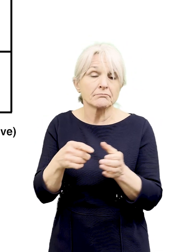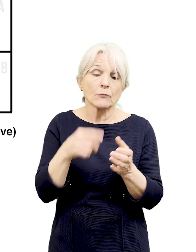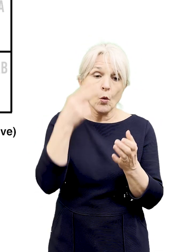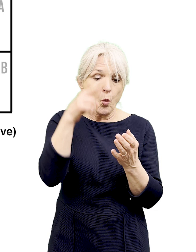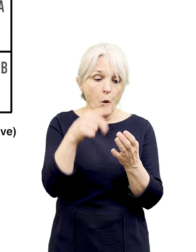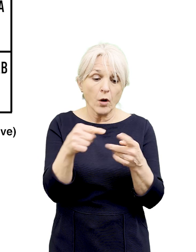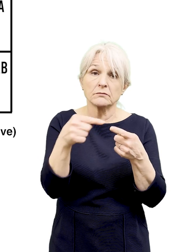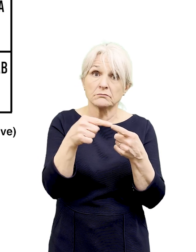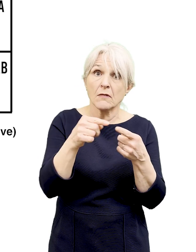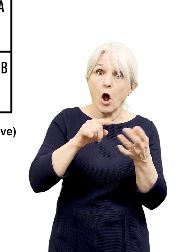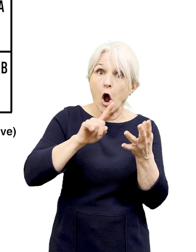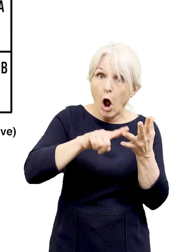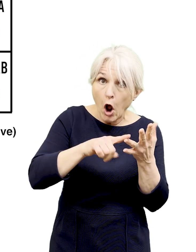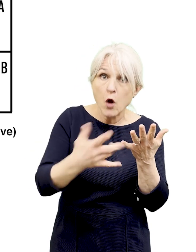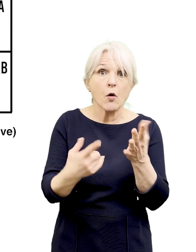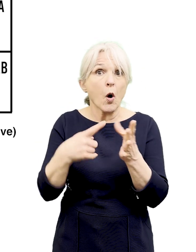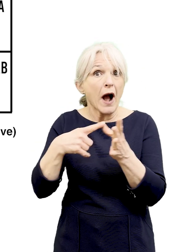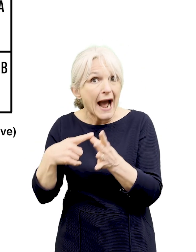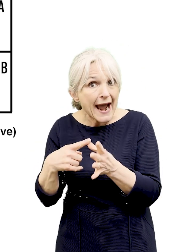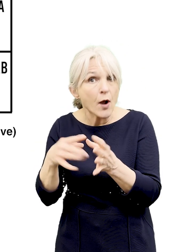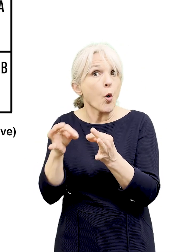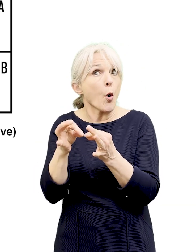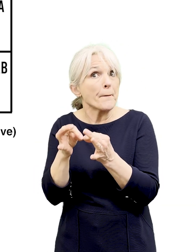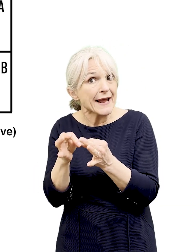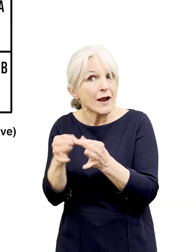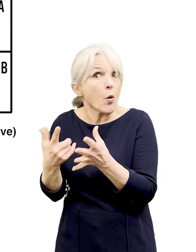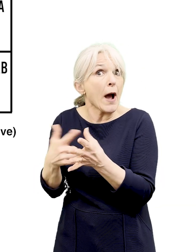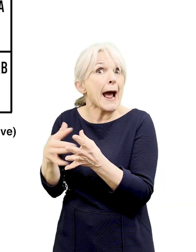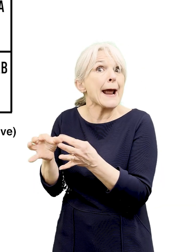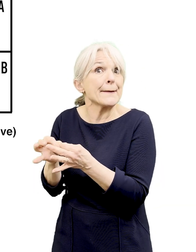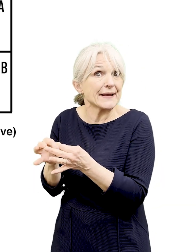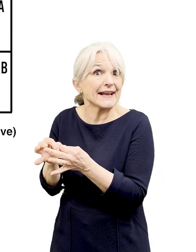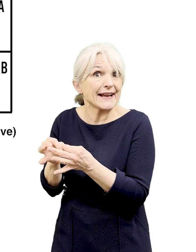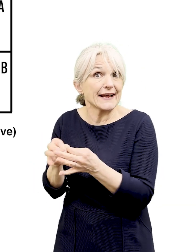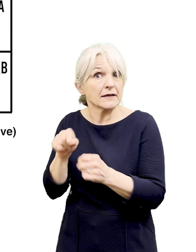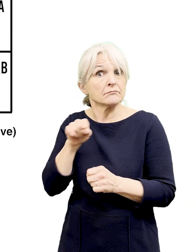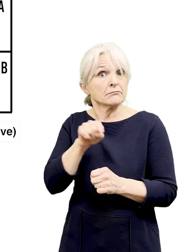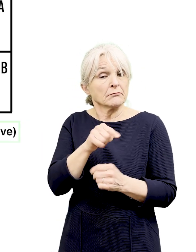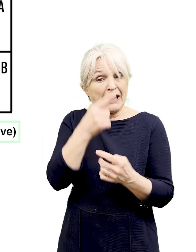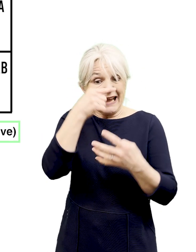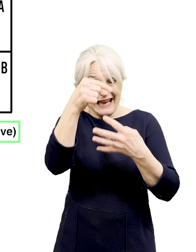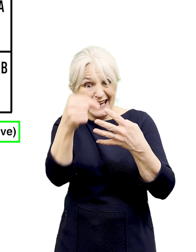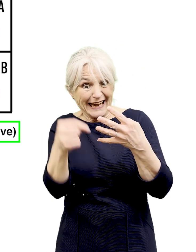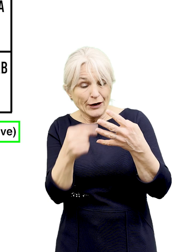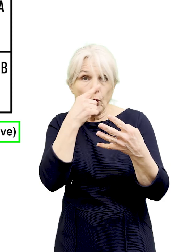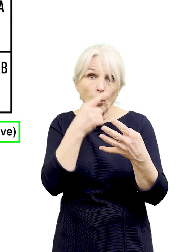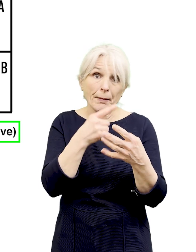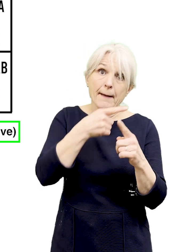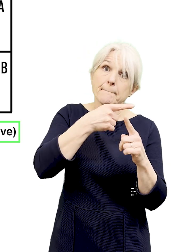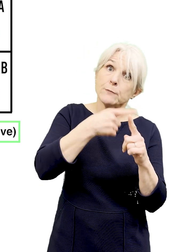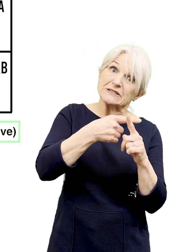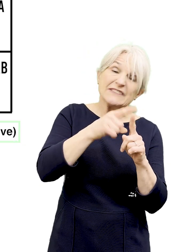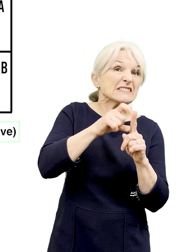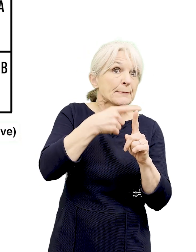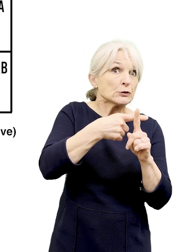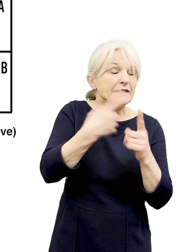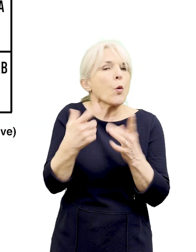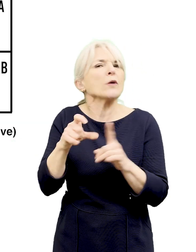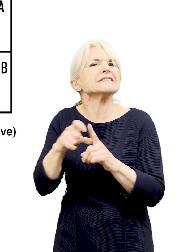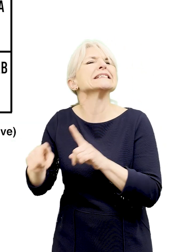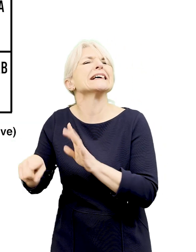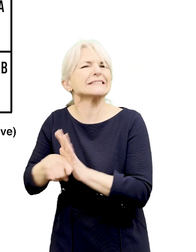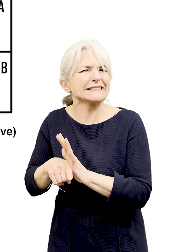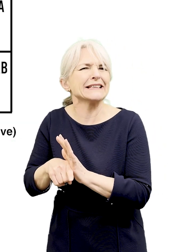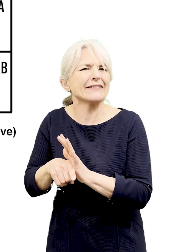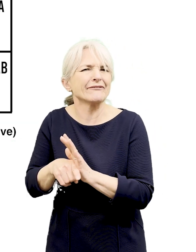be D positive or D negative. Nia will either be D positive or D negative, also known as